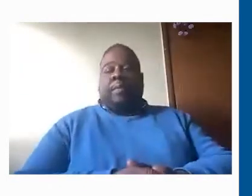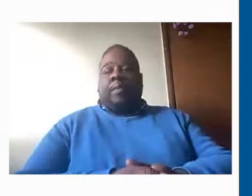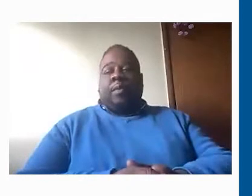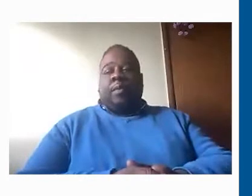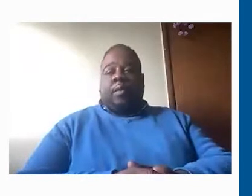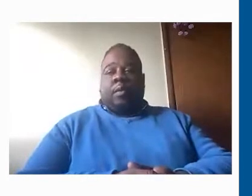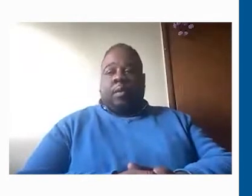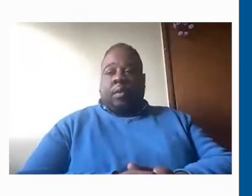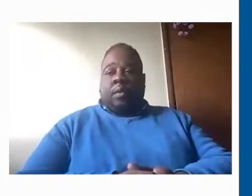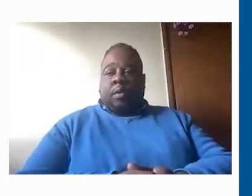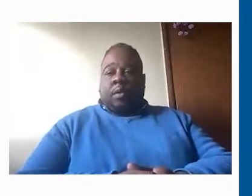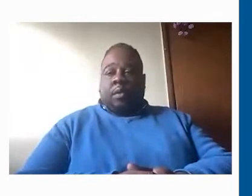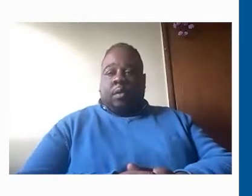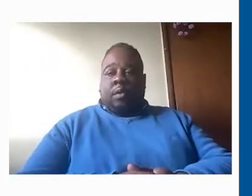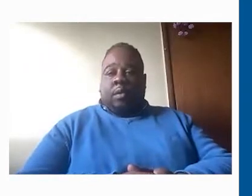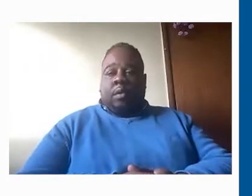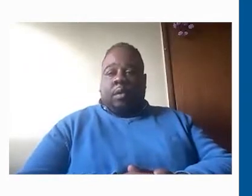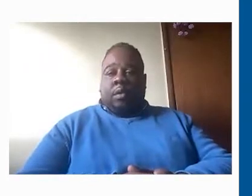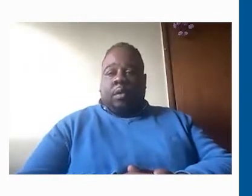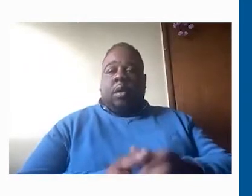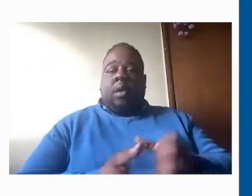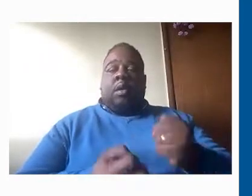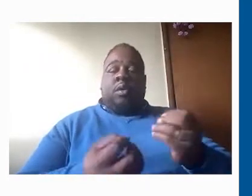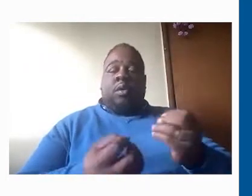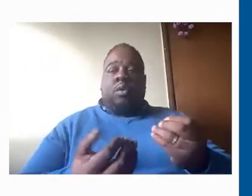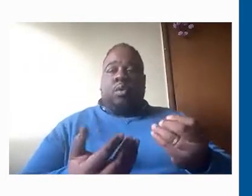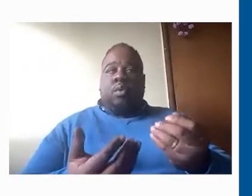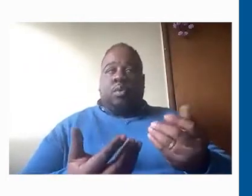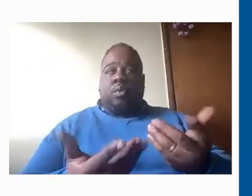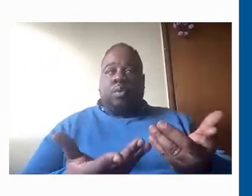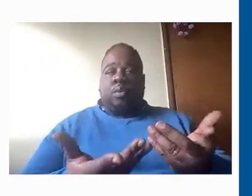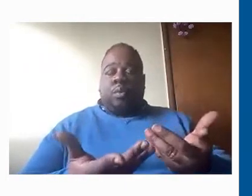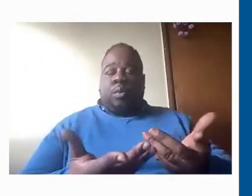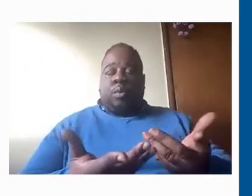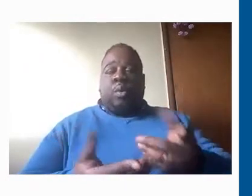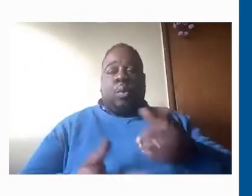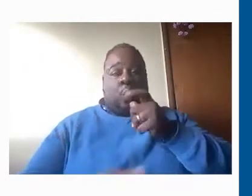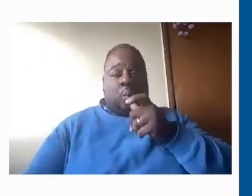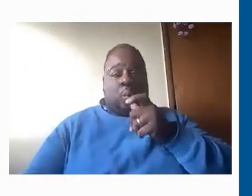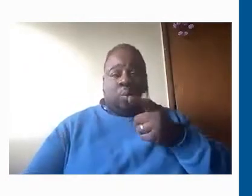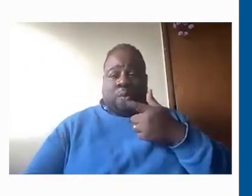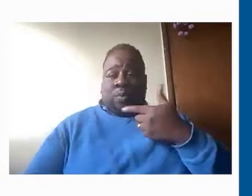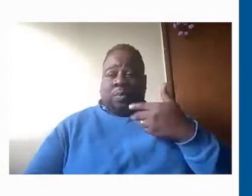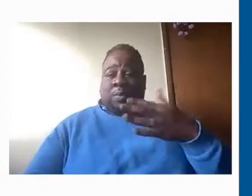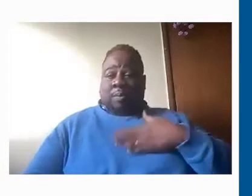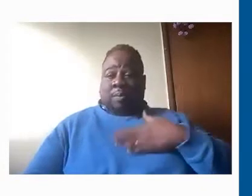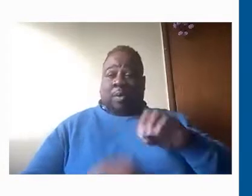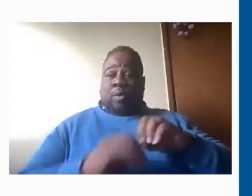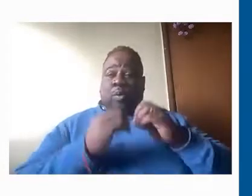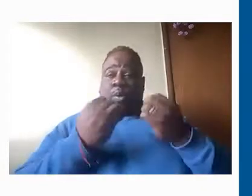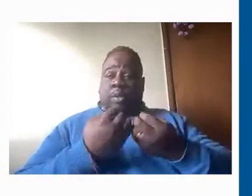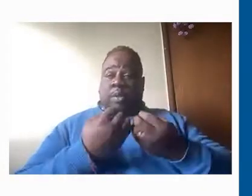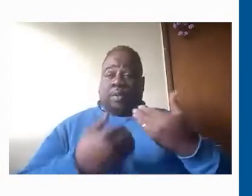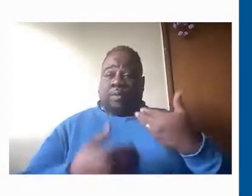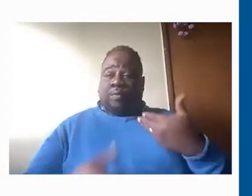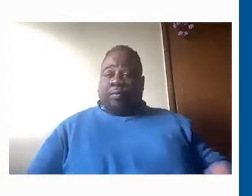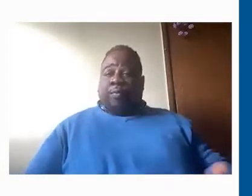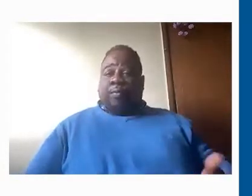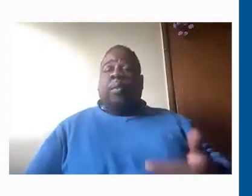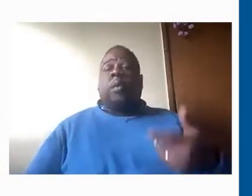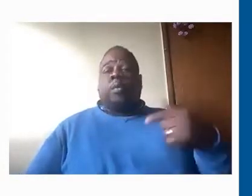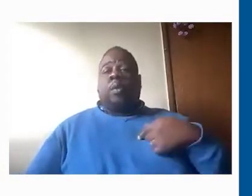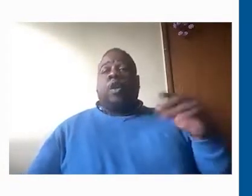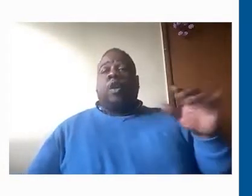dash. So what our office does, who we are, specifically New York City Emergency Management, we help New